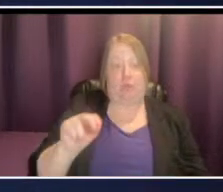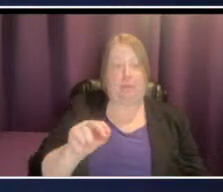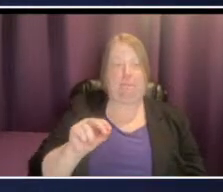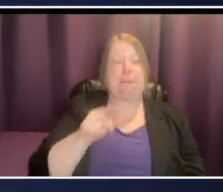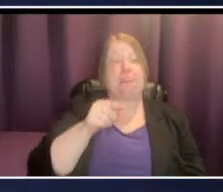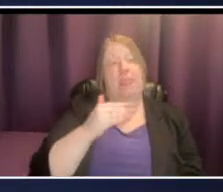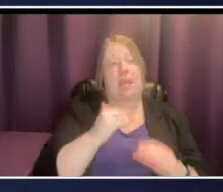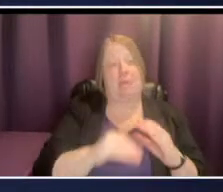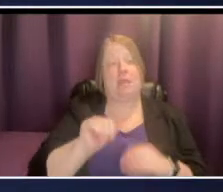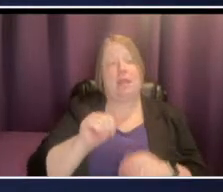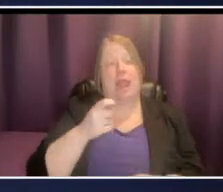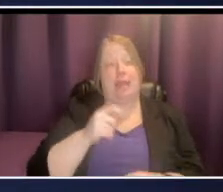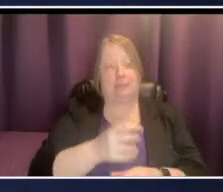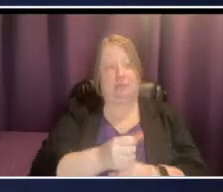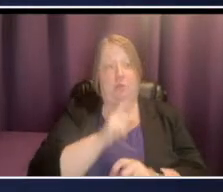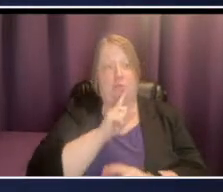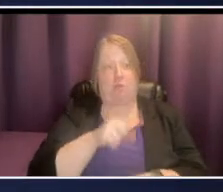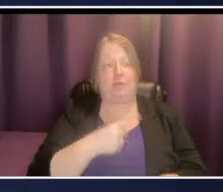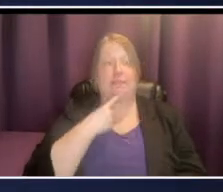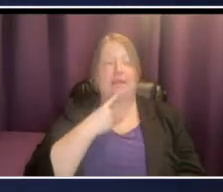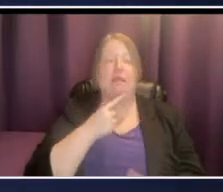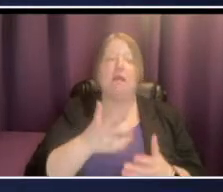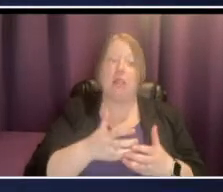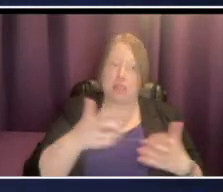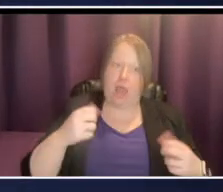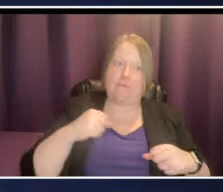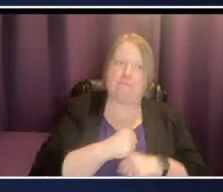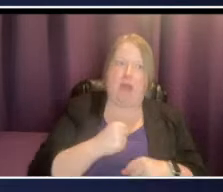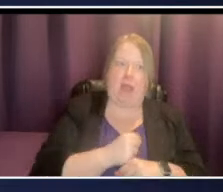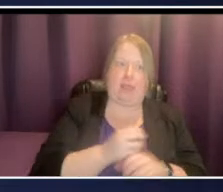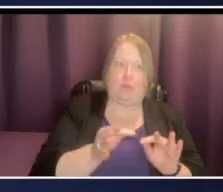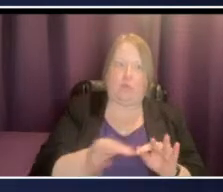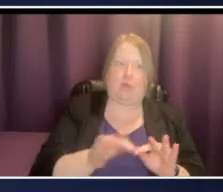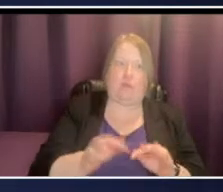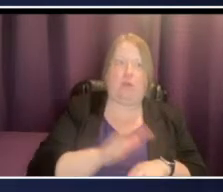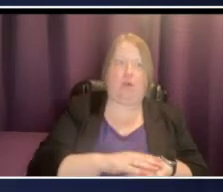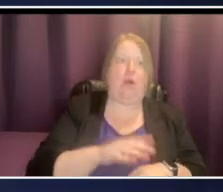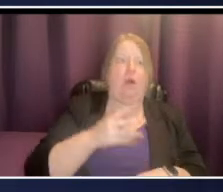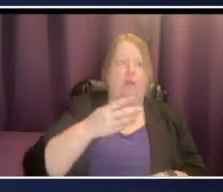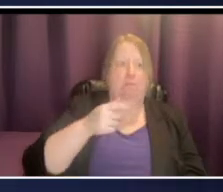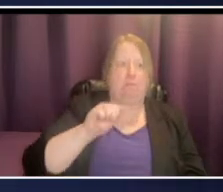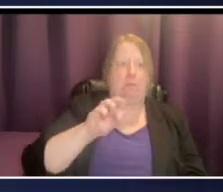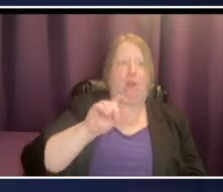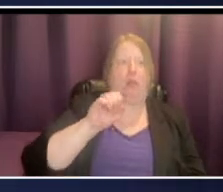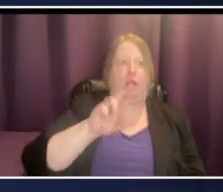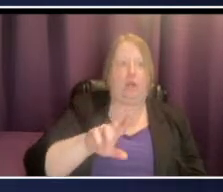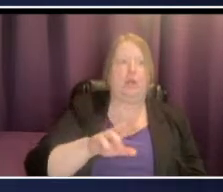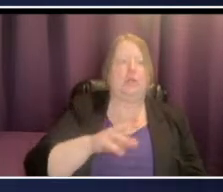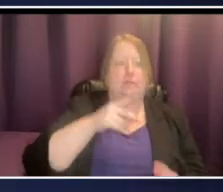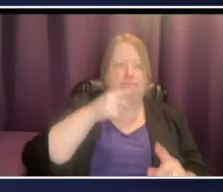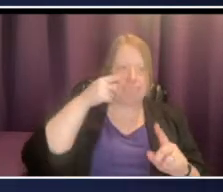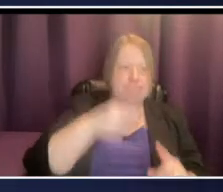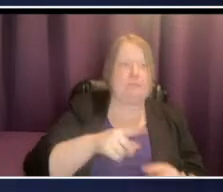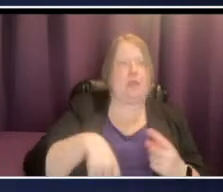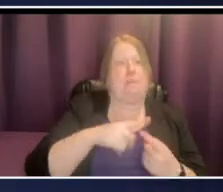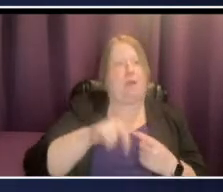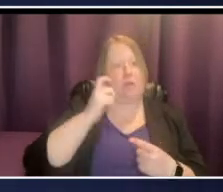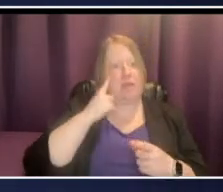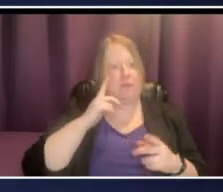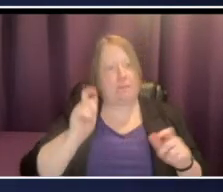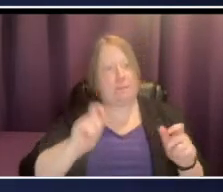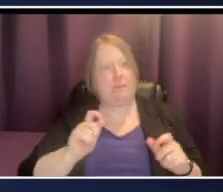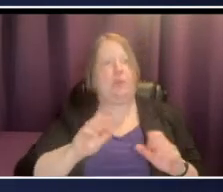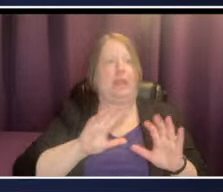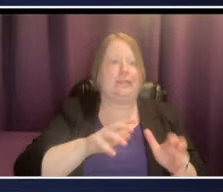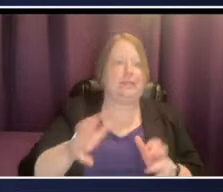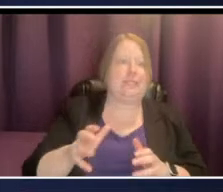noting a lot of violent rhetoric on Parler directed at government people and entities, including Secret